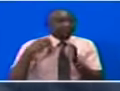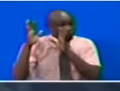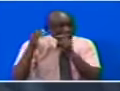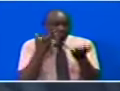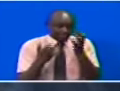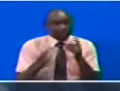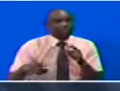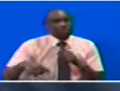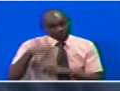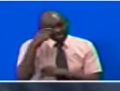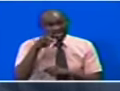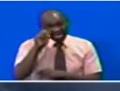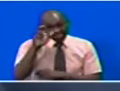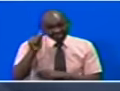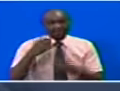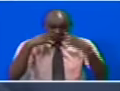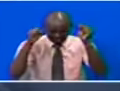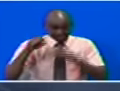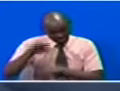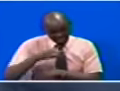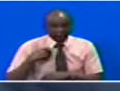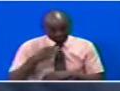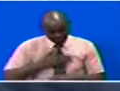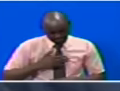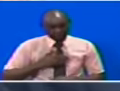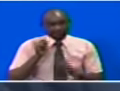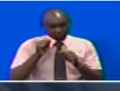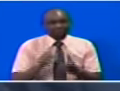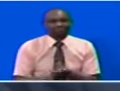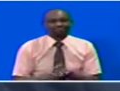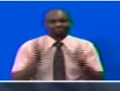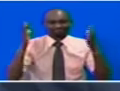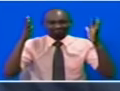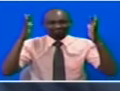clinching the NASA presidential candidature.